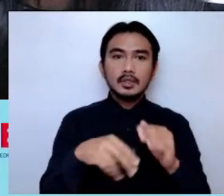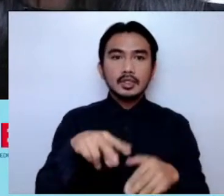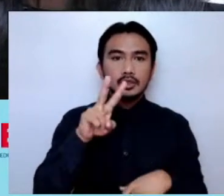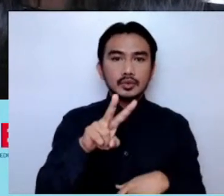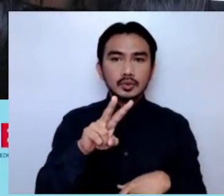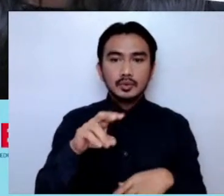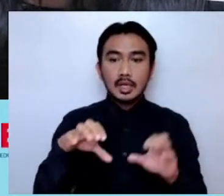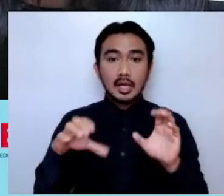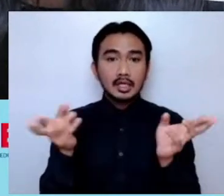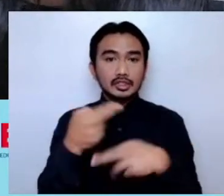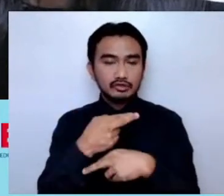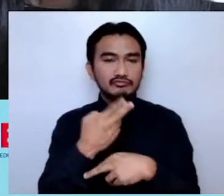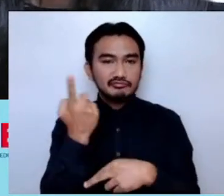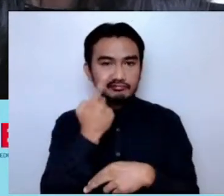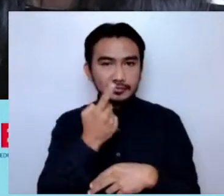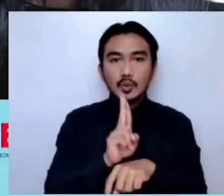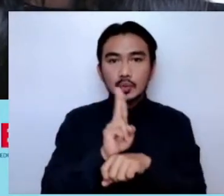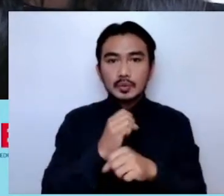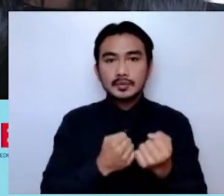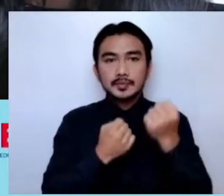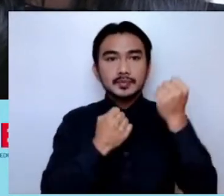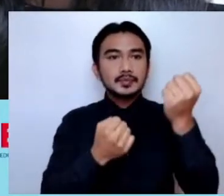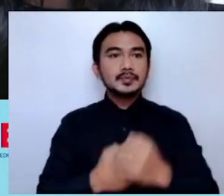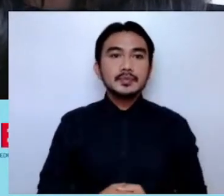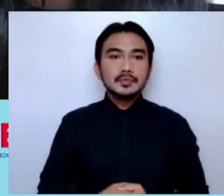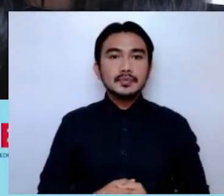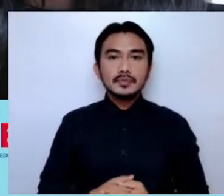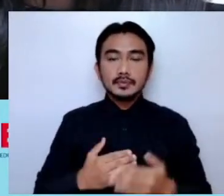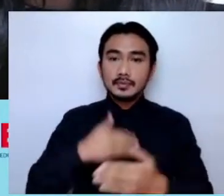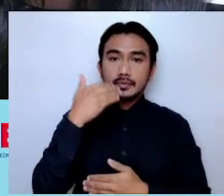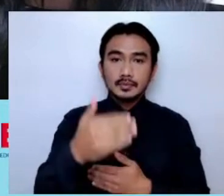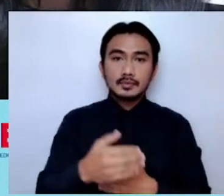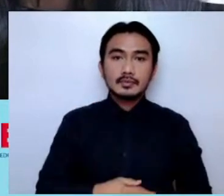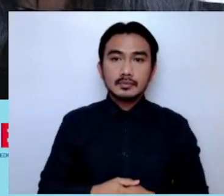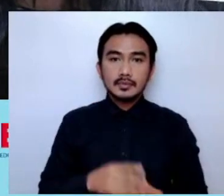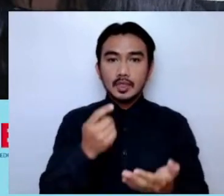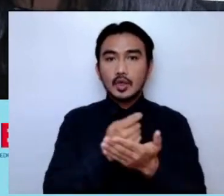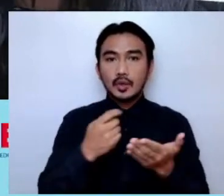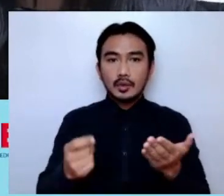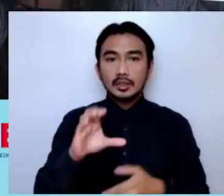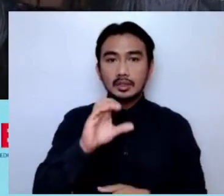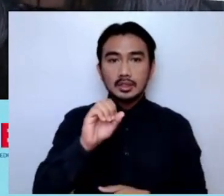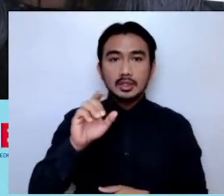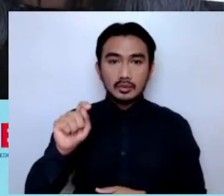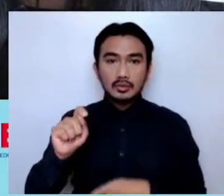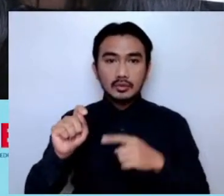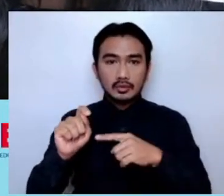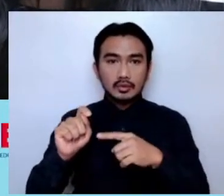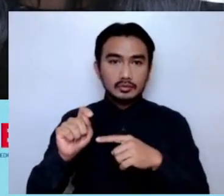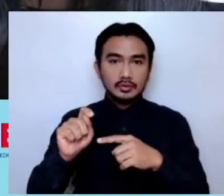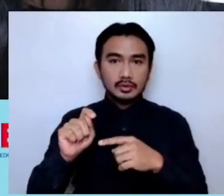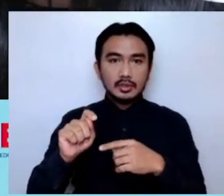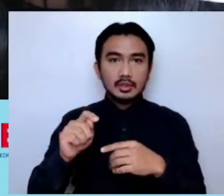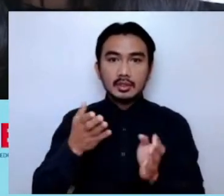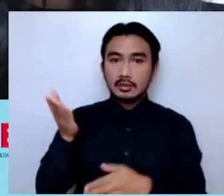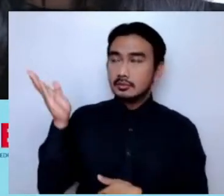observation rating sheets to be submitted. Next tool is the COT observation notes form. This one is